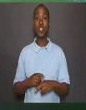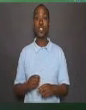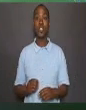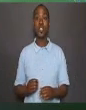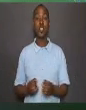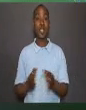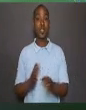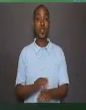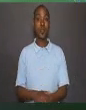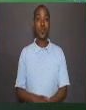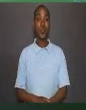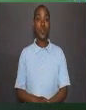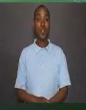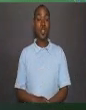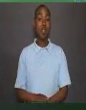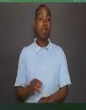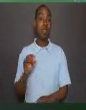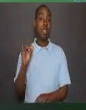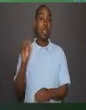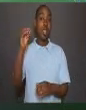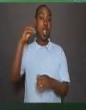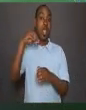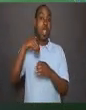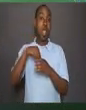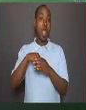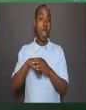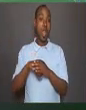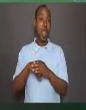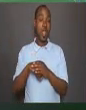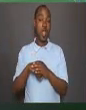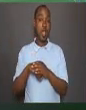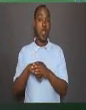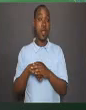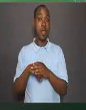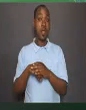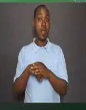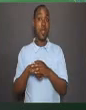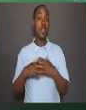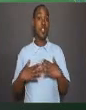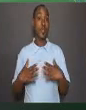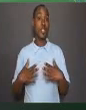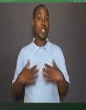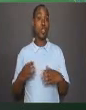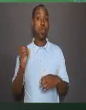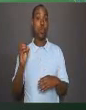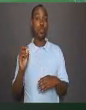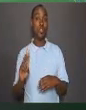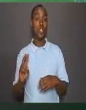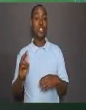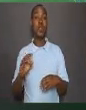that inhaling supplies the body with the oxygen required for cellular